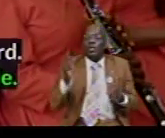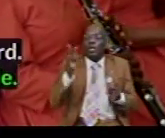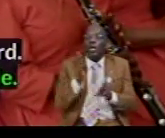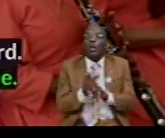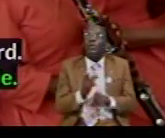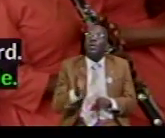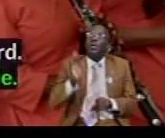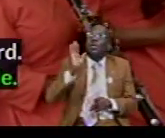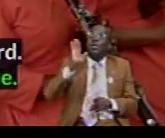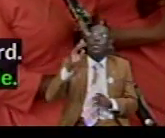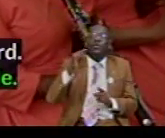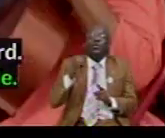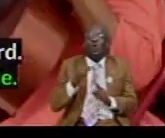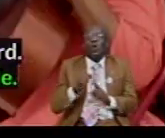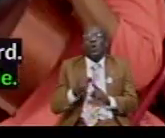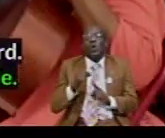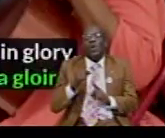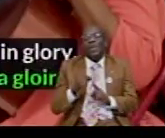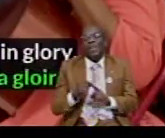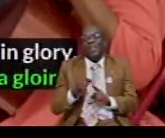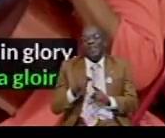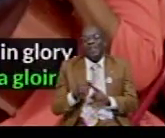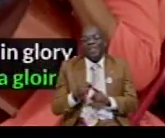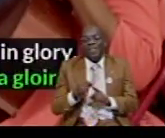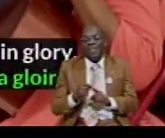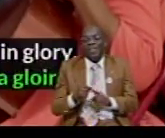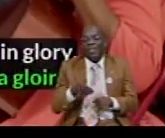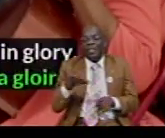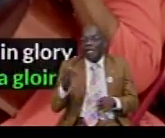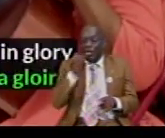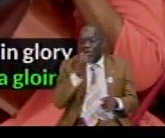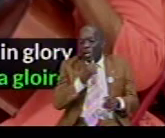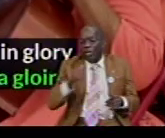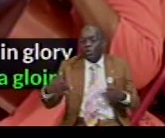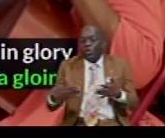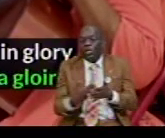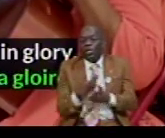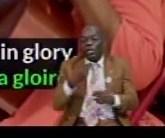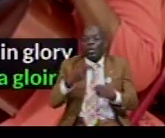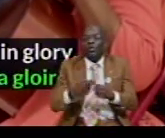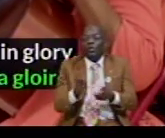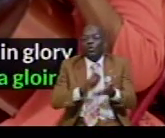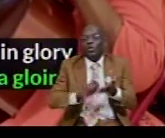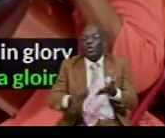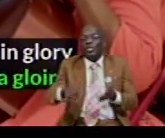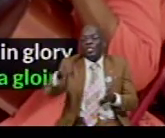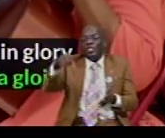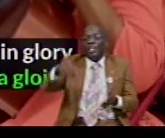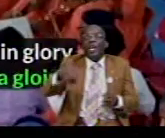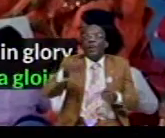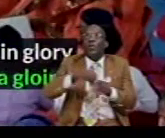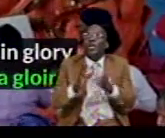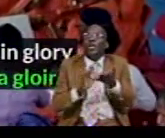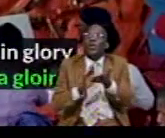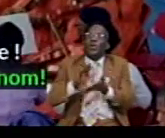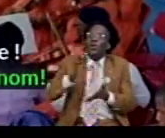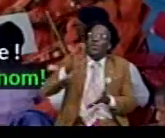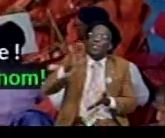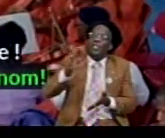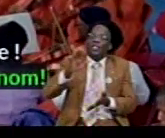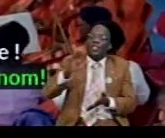kept His word. There is a new name written down in glory,